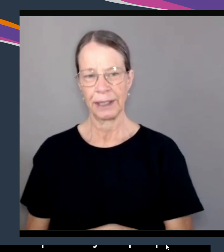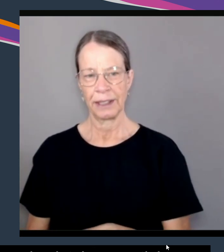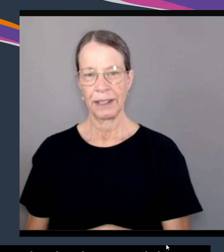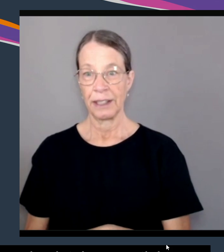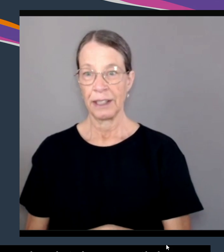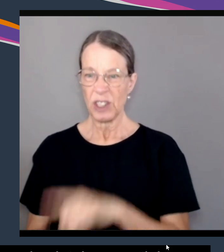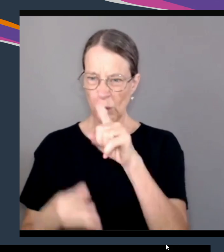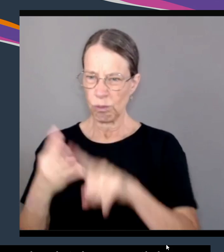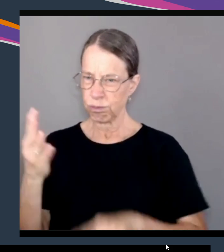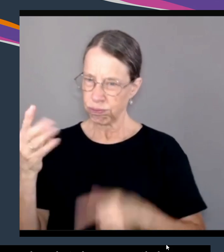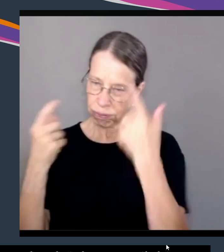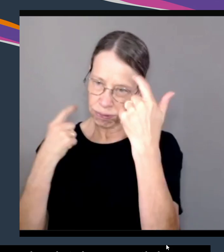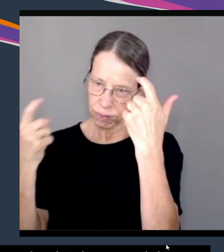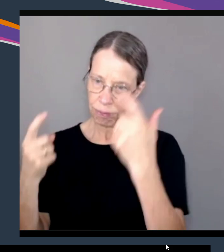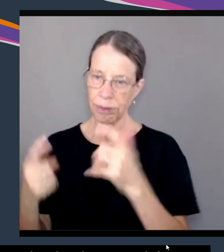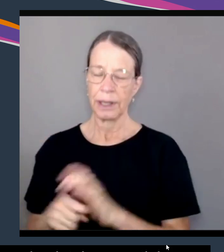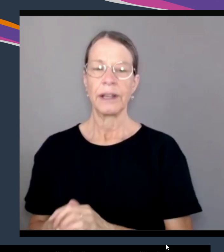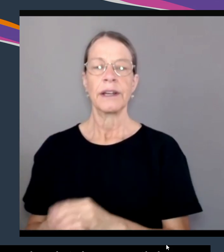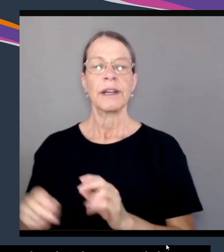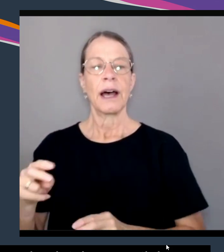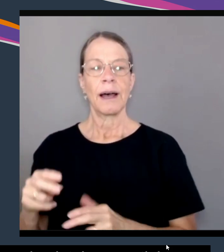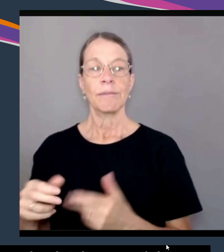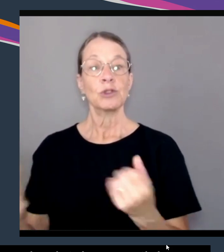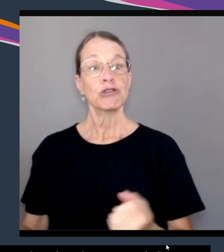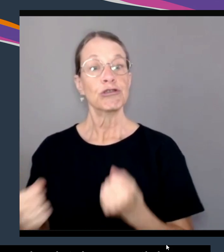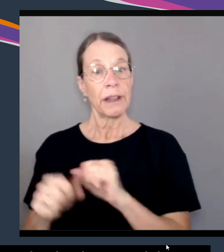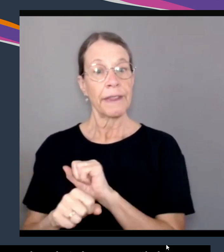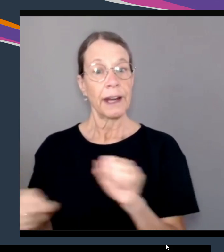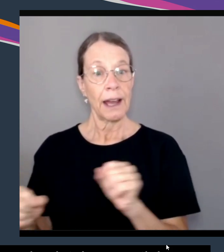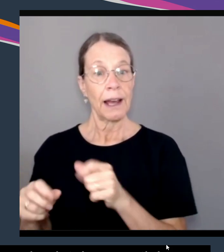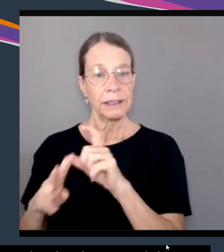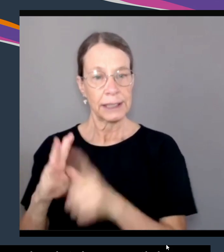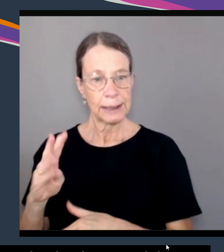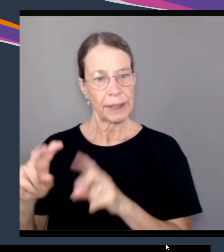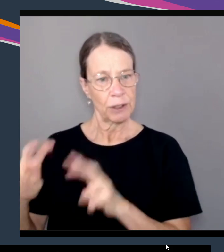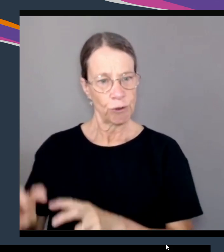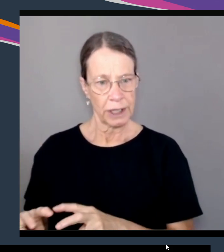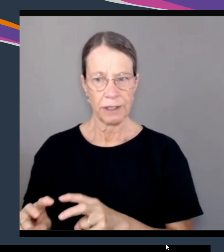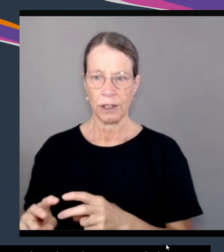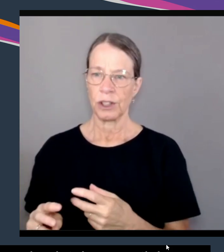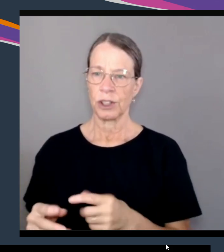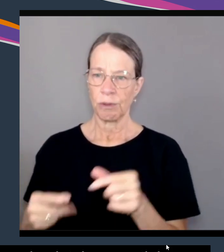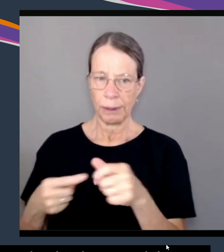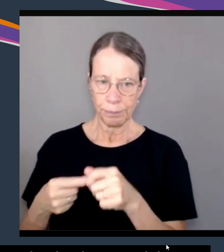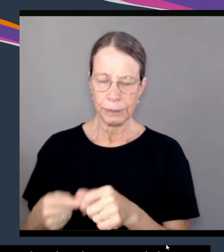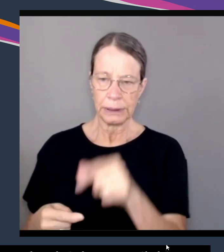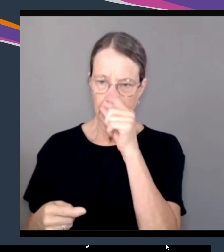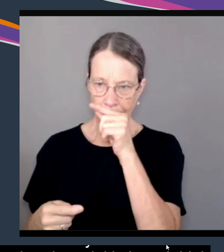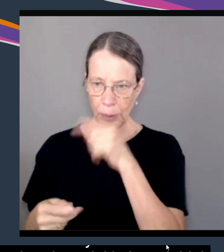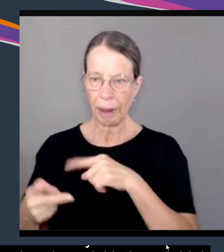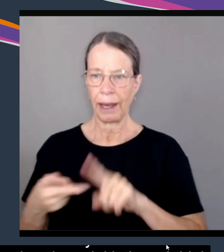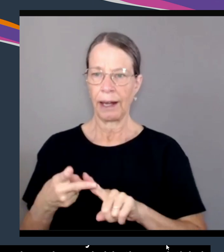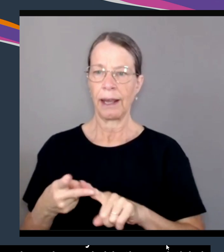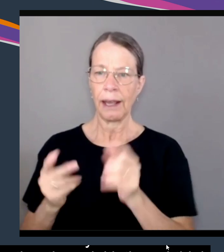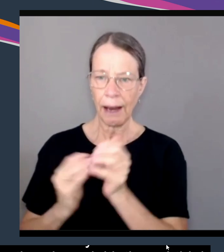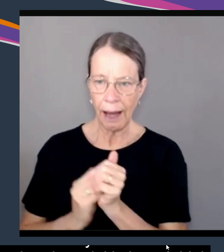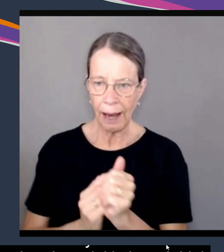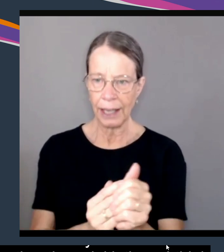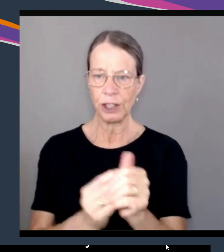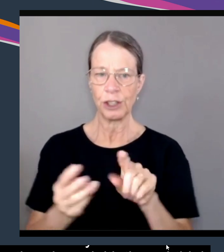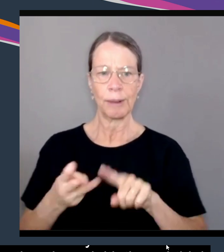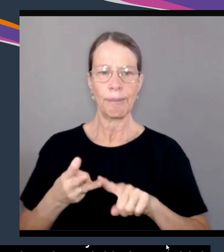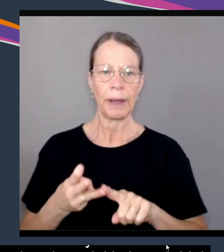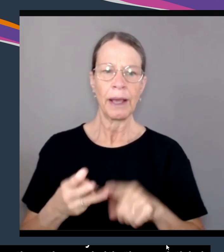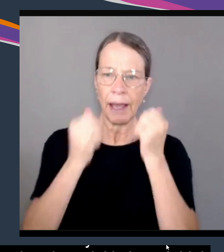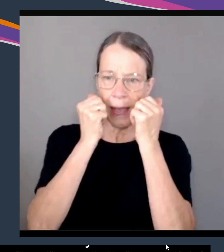disability research ecosystem. We are building capability, leadership and evidence that can support safer and